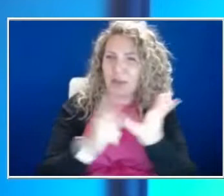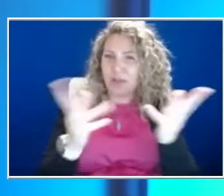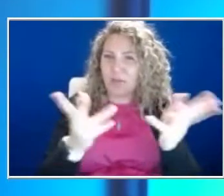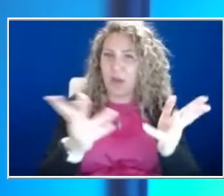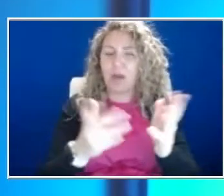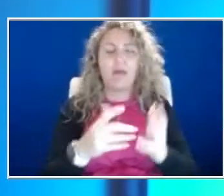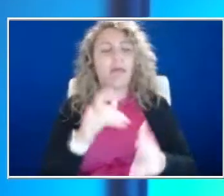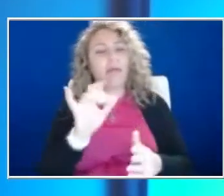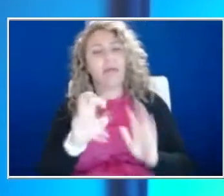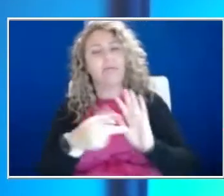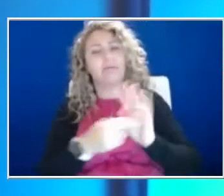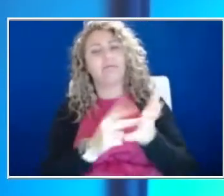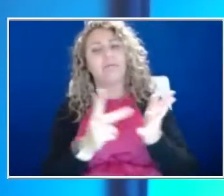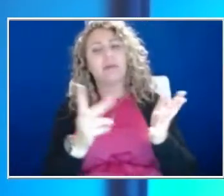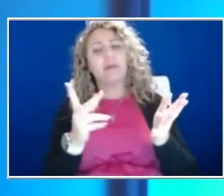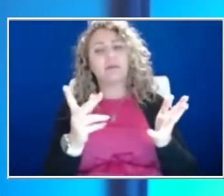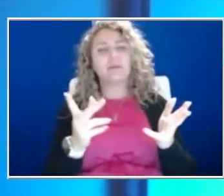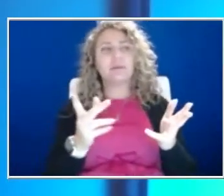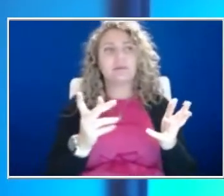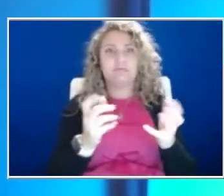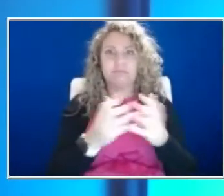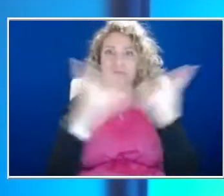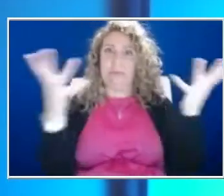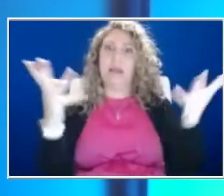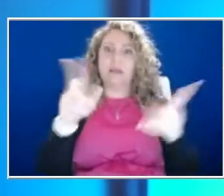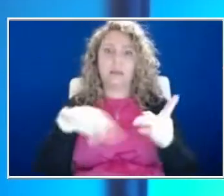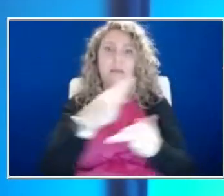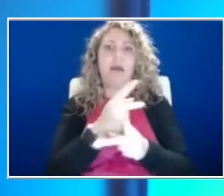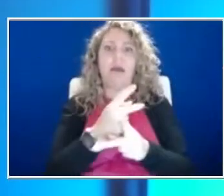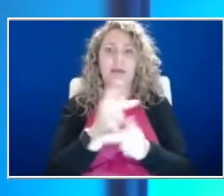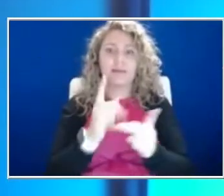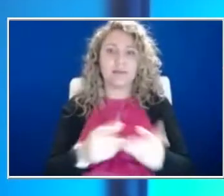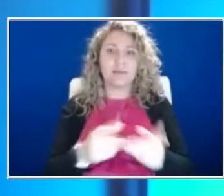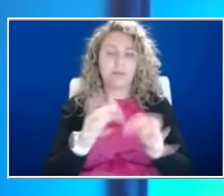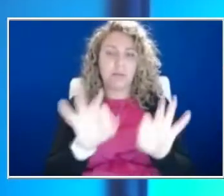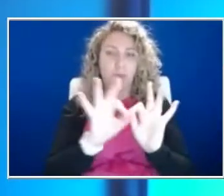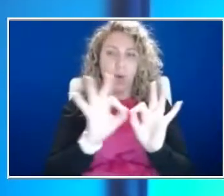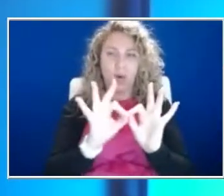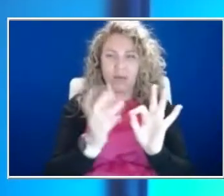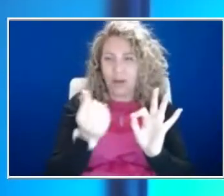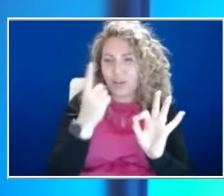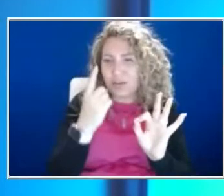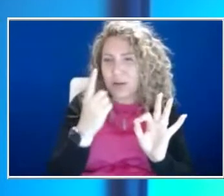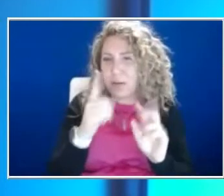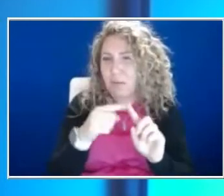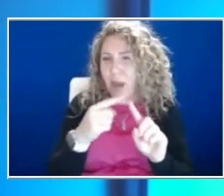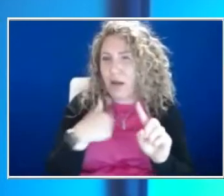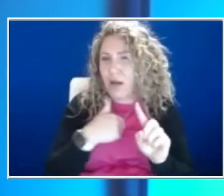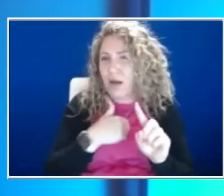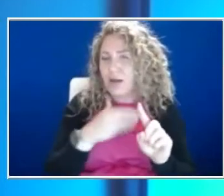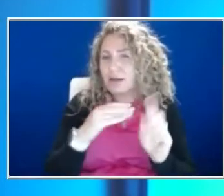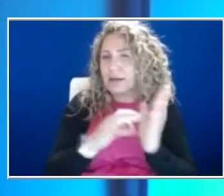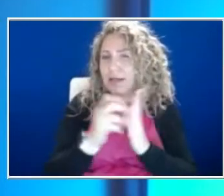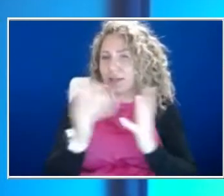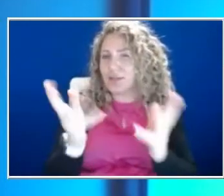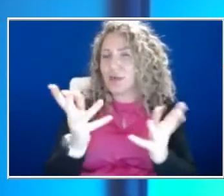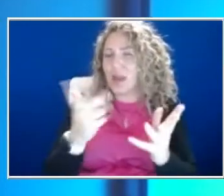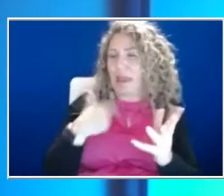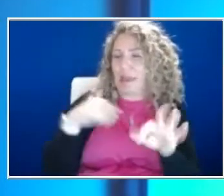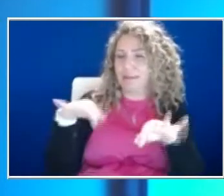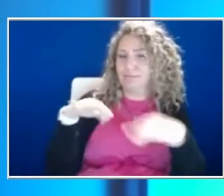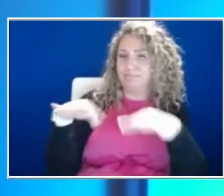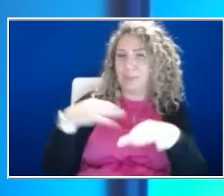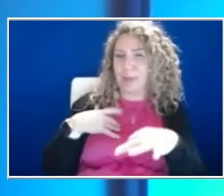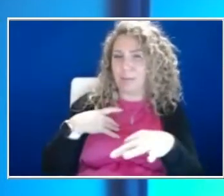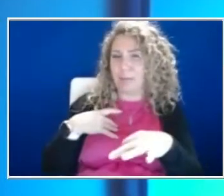cancer is one of the many types. And I think the important thing to really understand about breast cancer is, as I explain it to my patients,